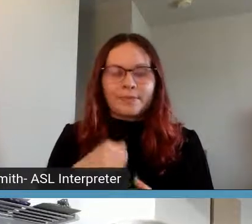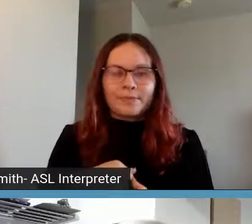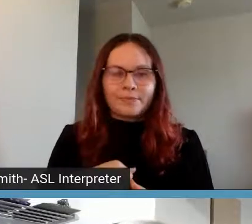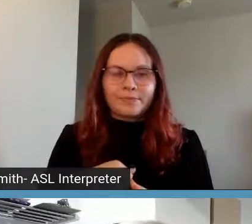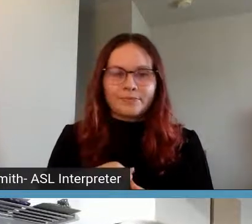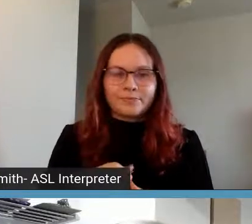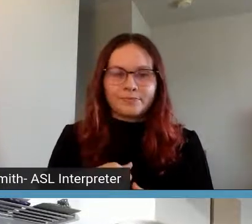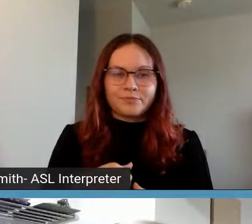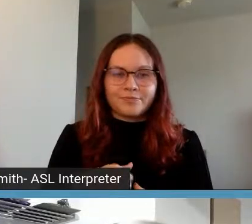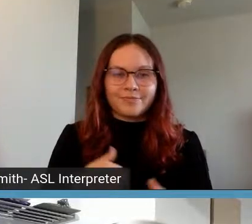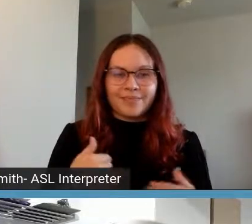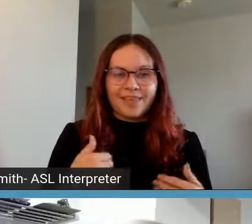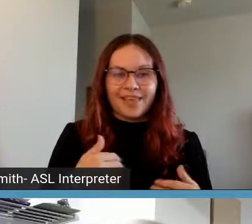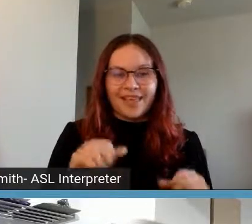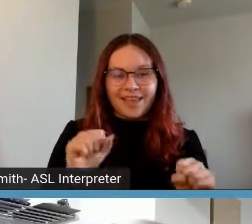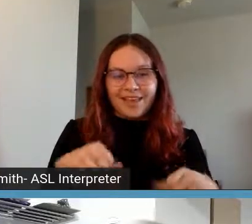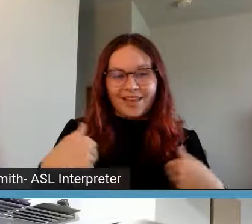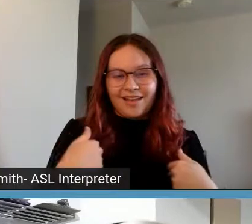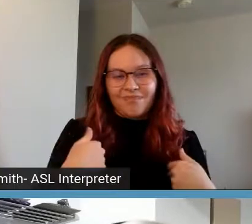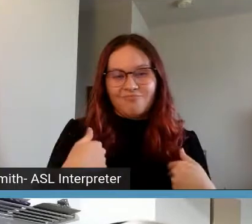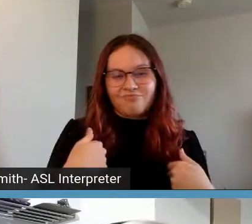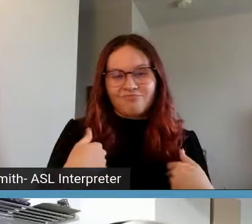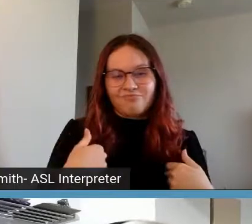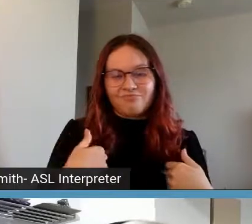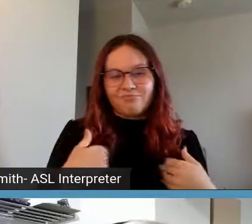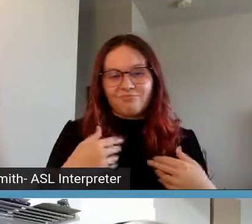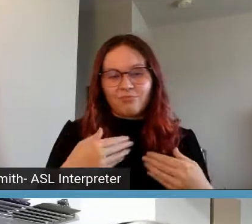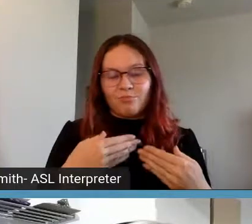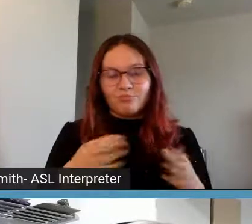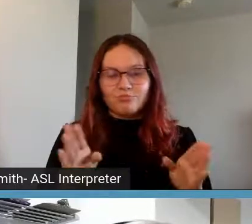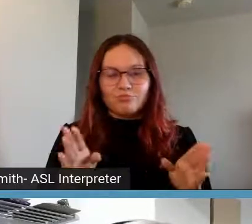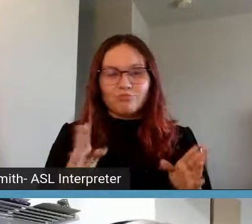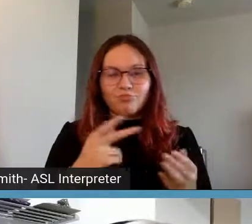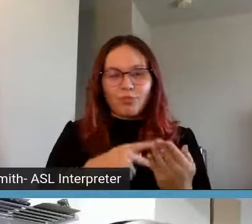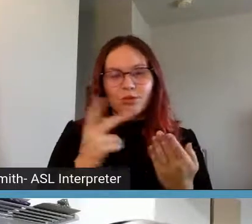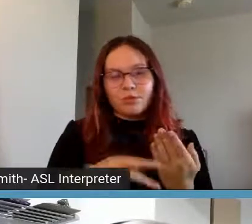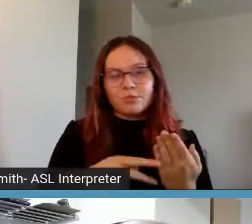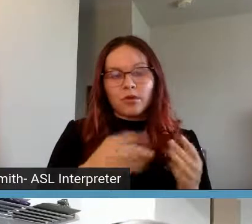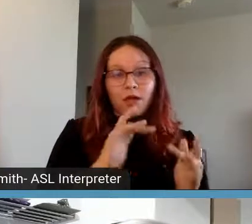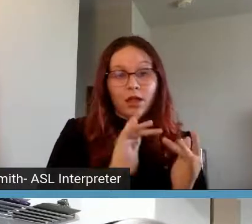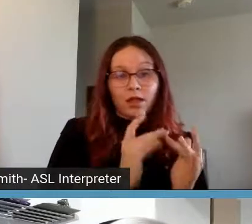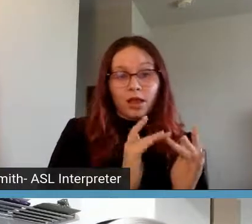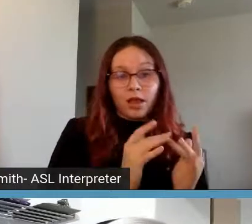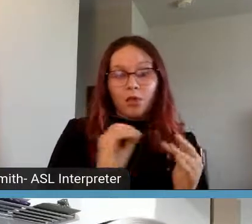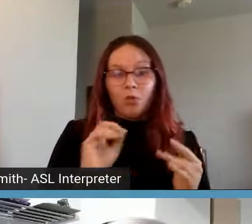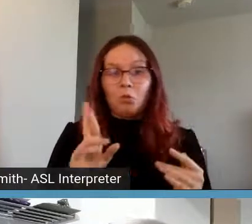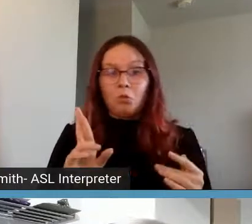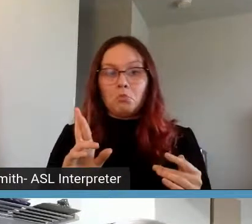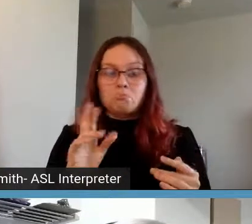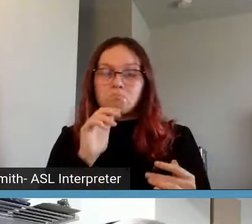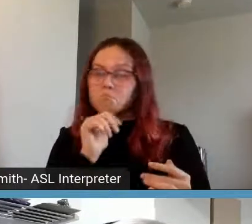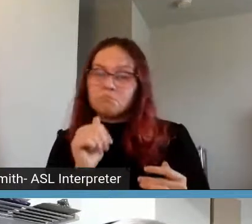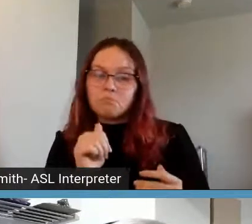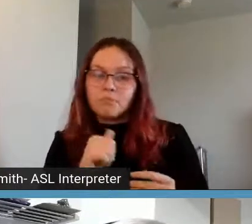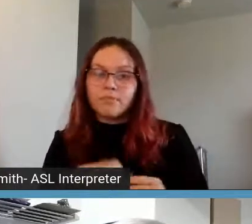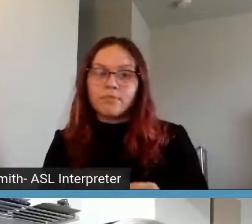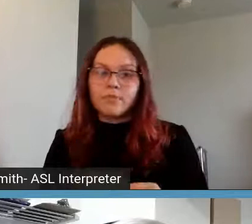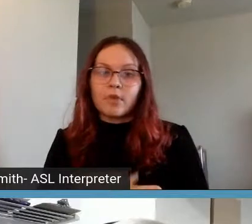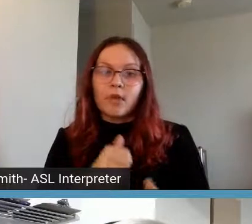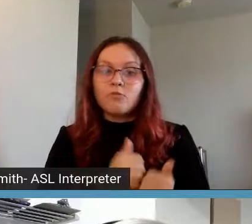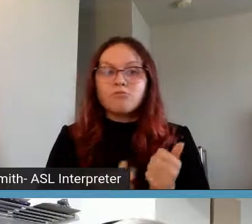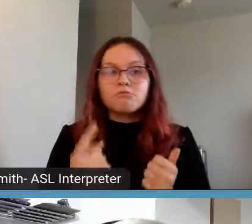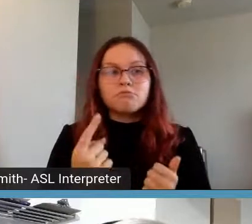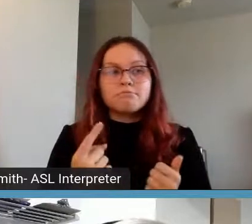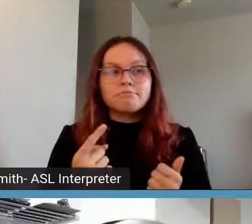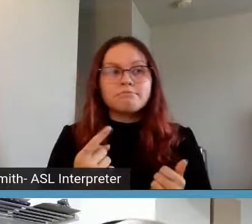they were online or not. And everybody sort of had a willingness to try, and we were